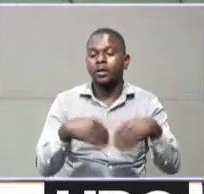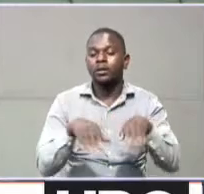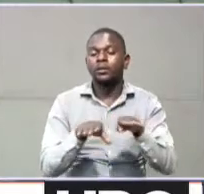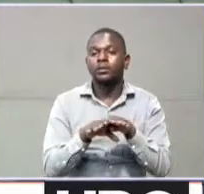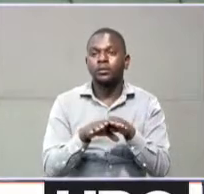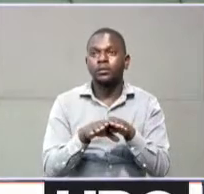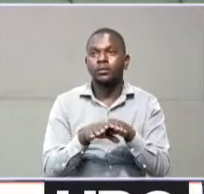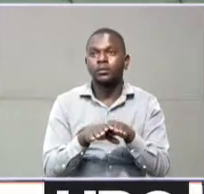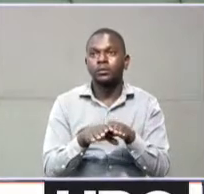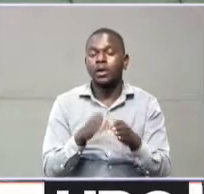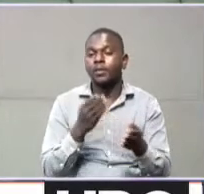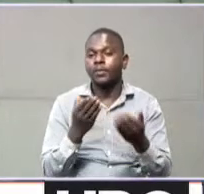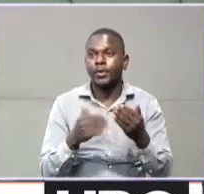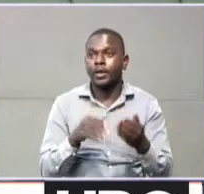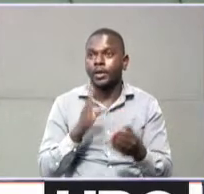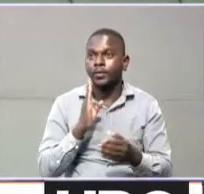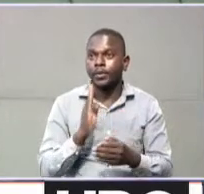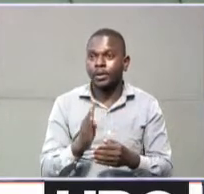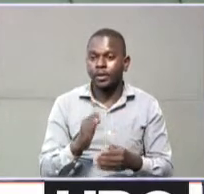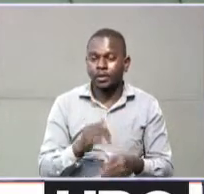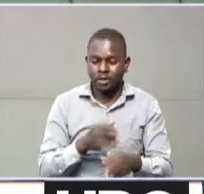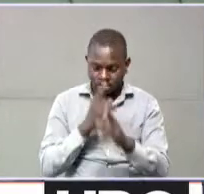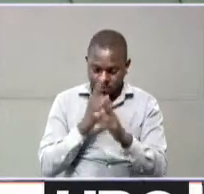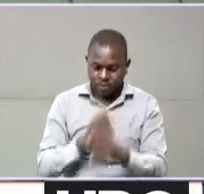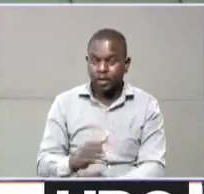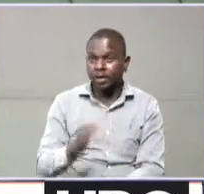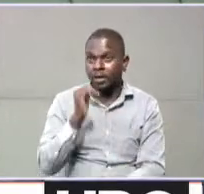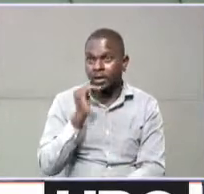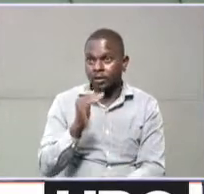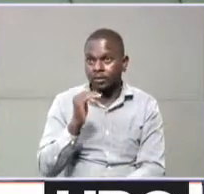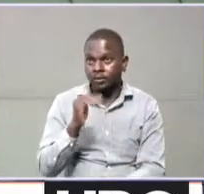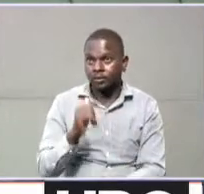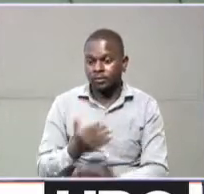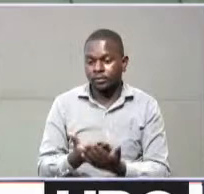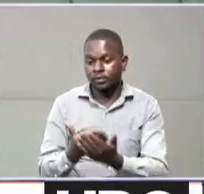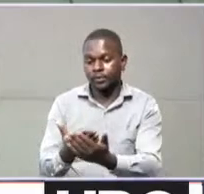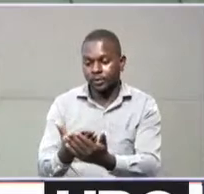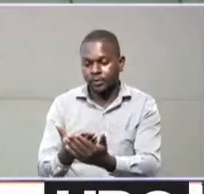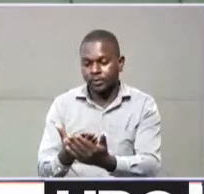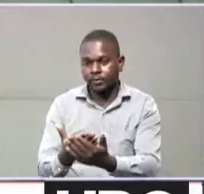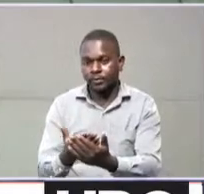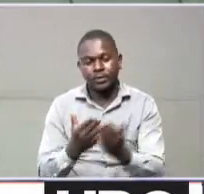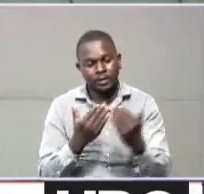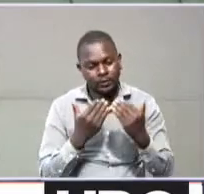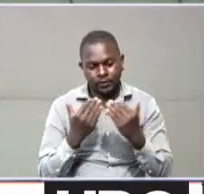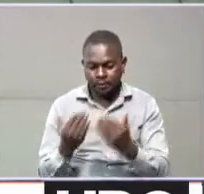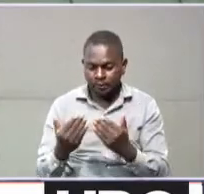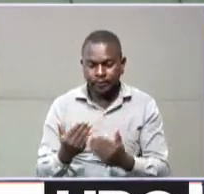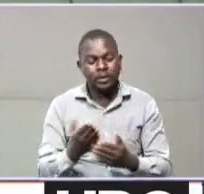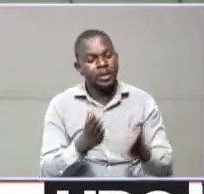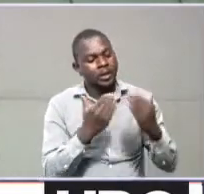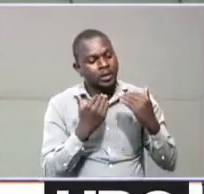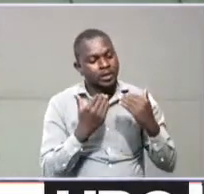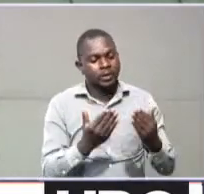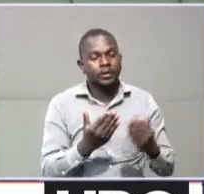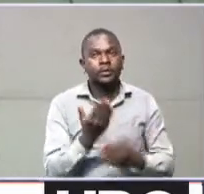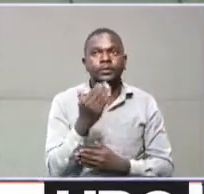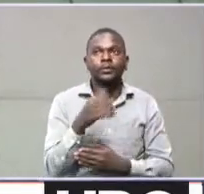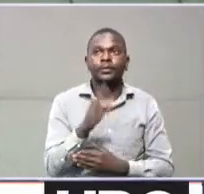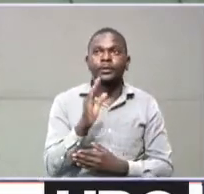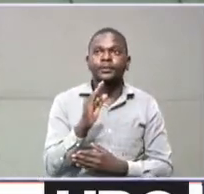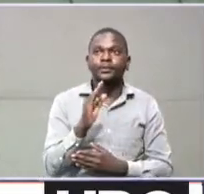agreement would be writer honorable speaker i begged for me and to thank you thank you